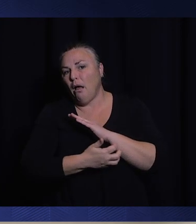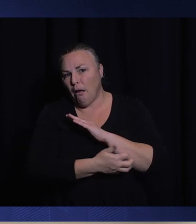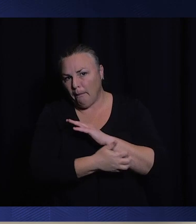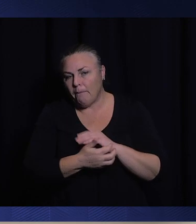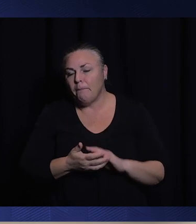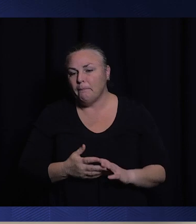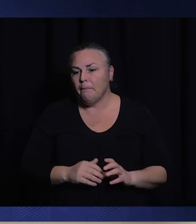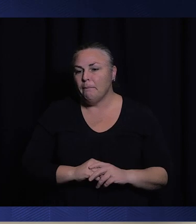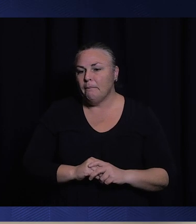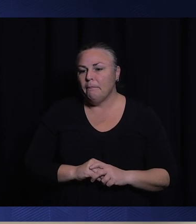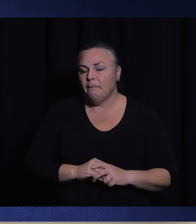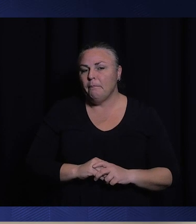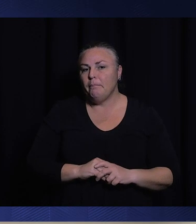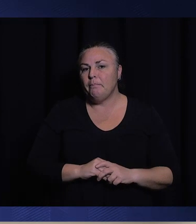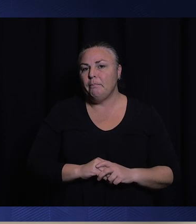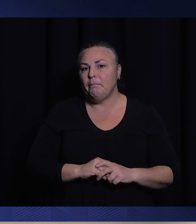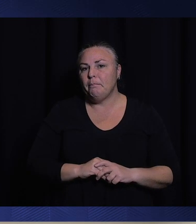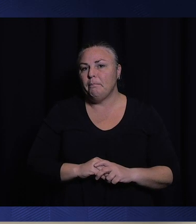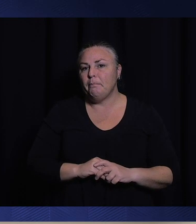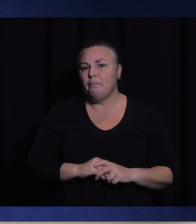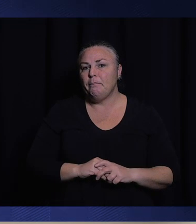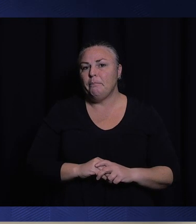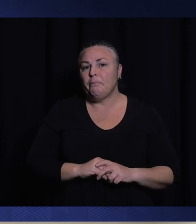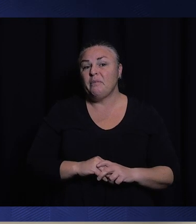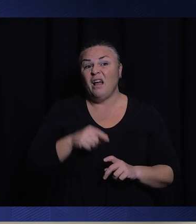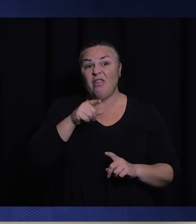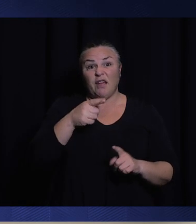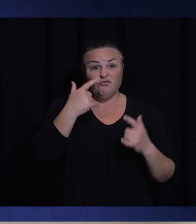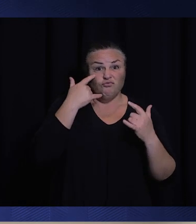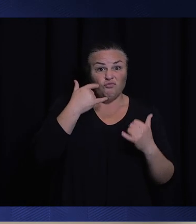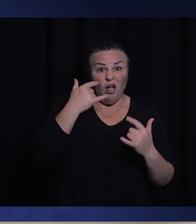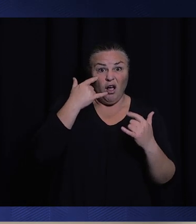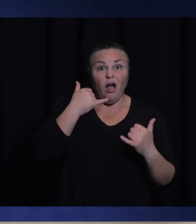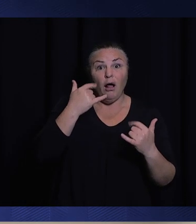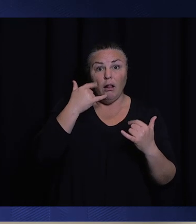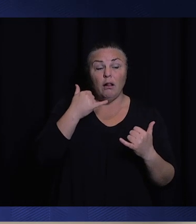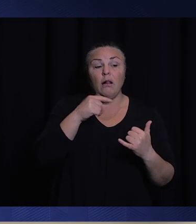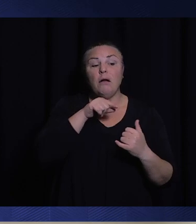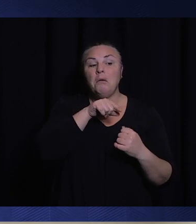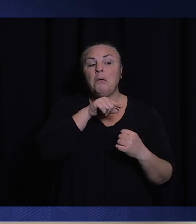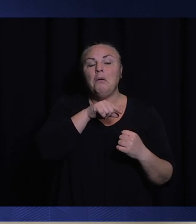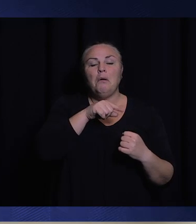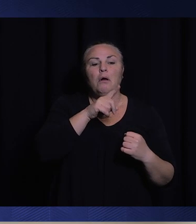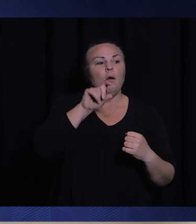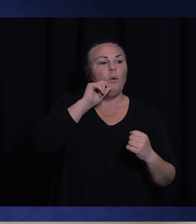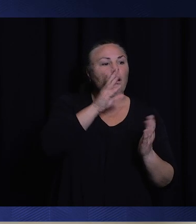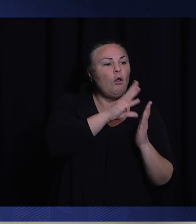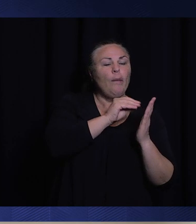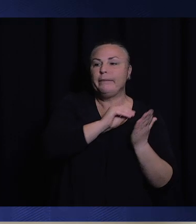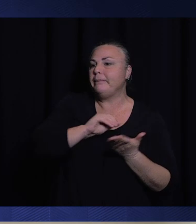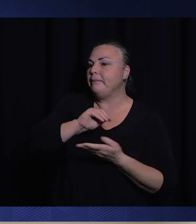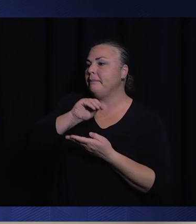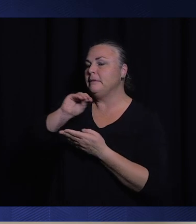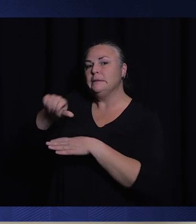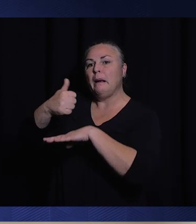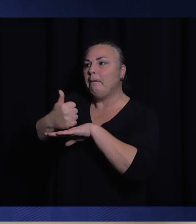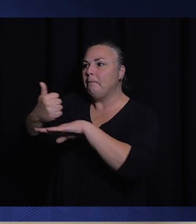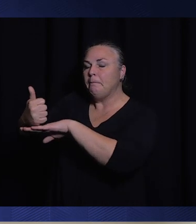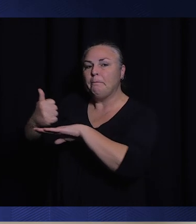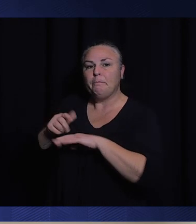So you can see that range of ecosystem that we are working with and the different kinds